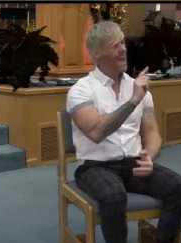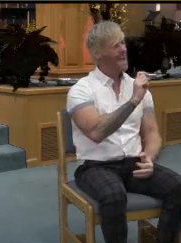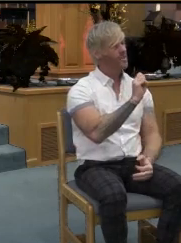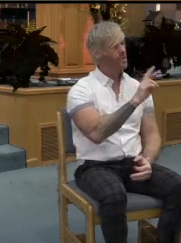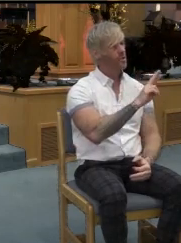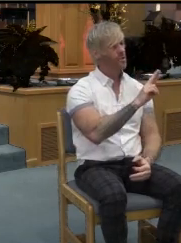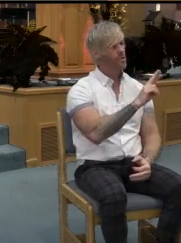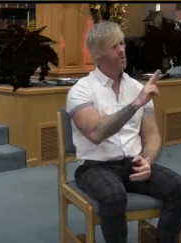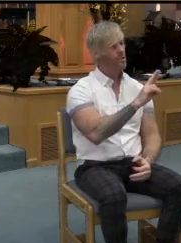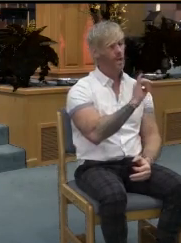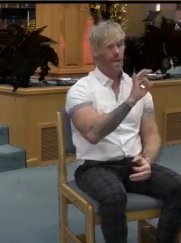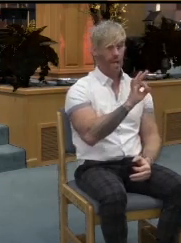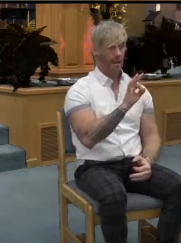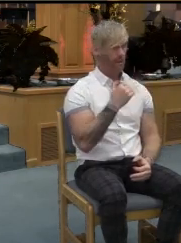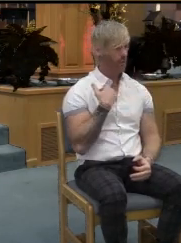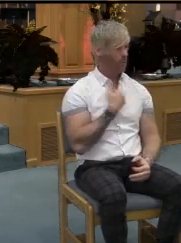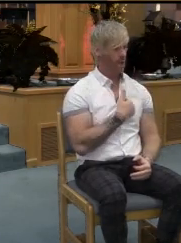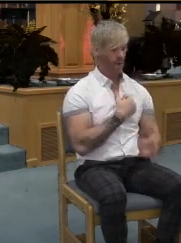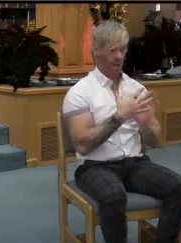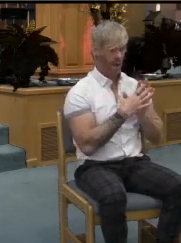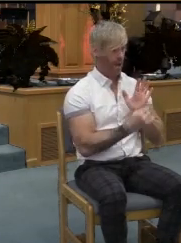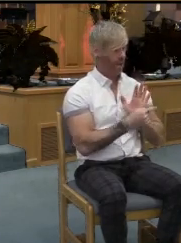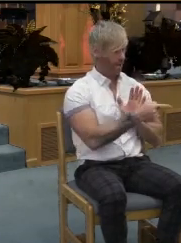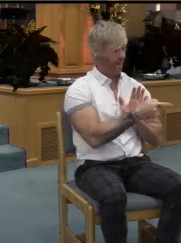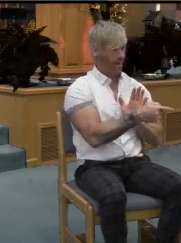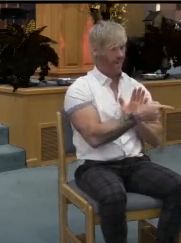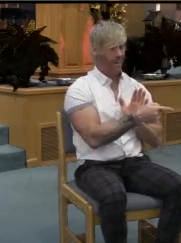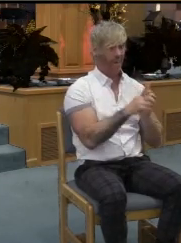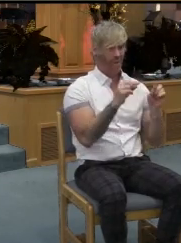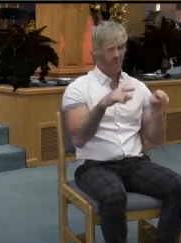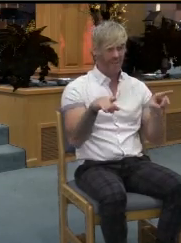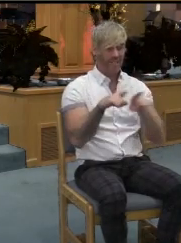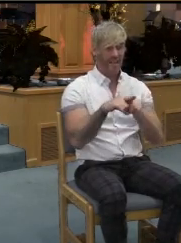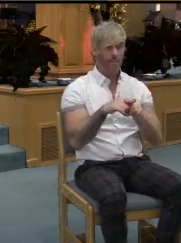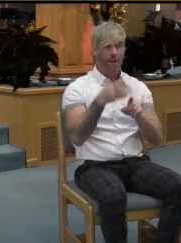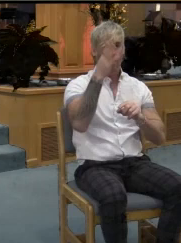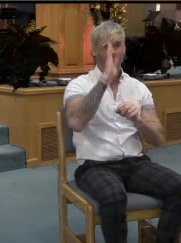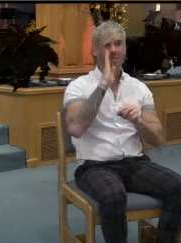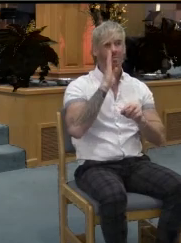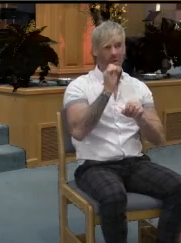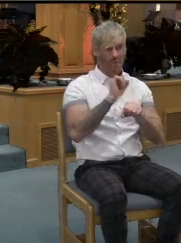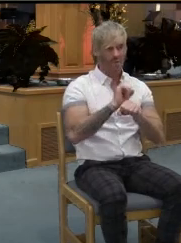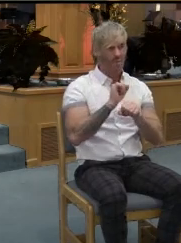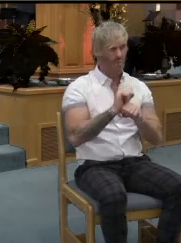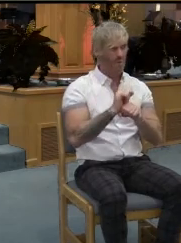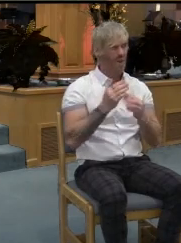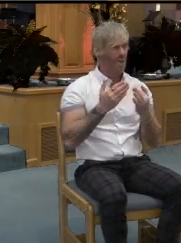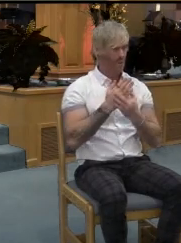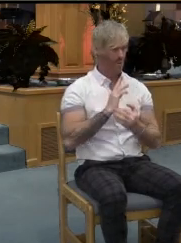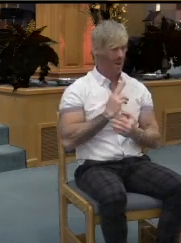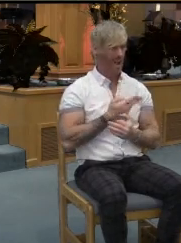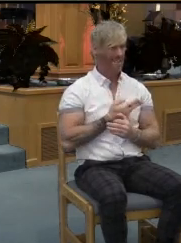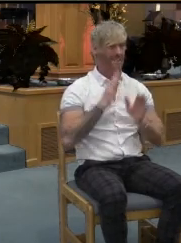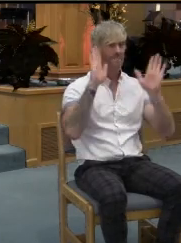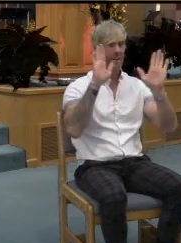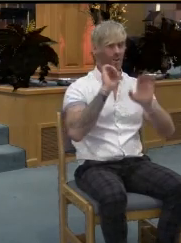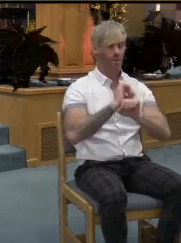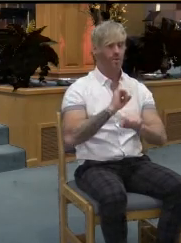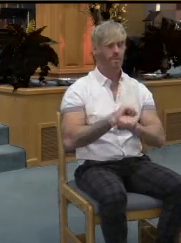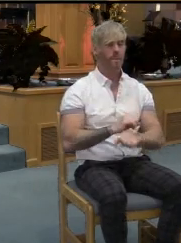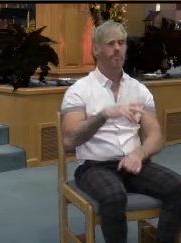thing, God will work through us to work miracles. Now, Paul's in a moment going to talk about